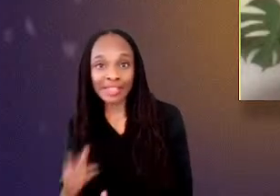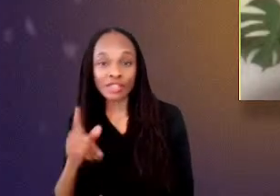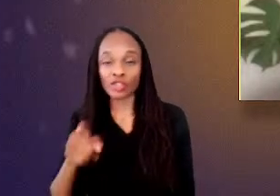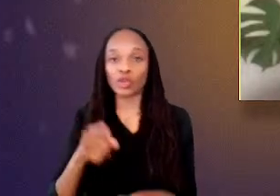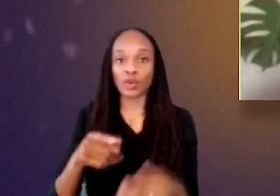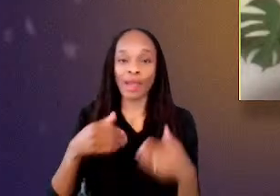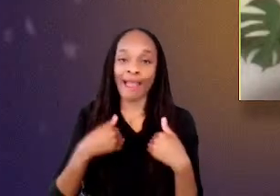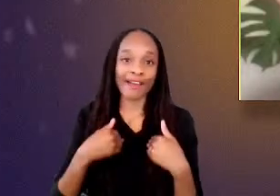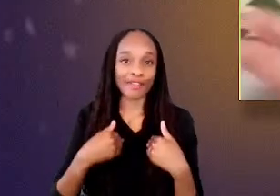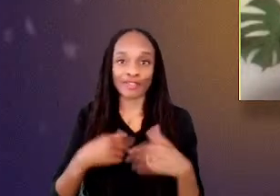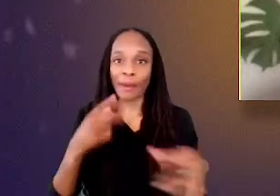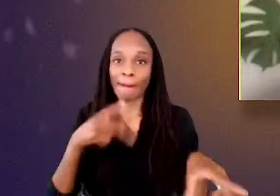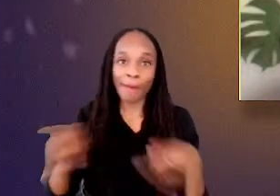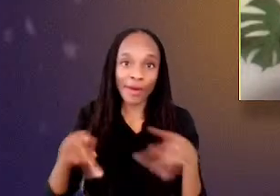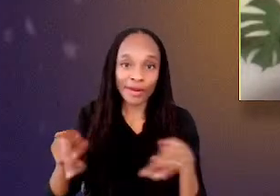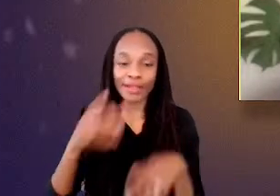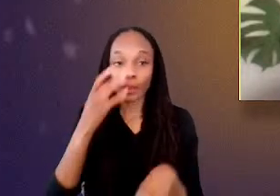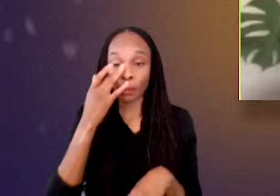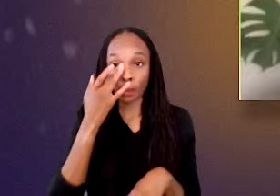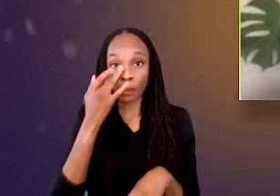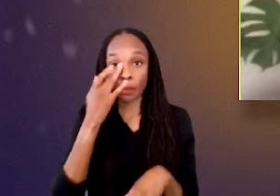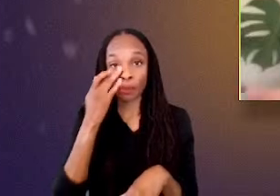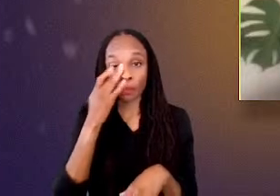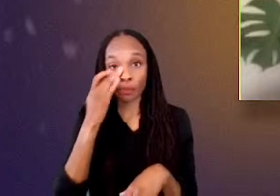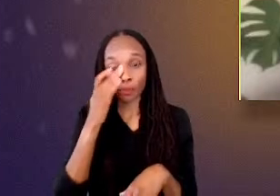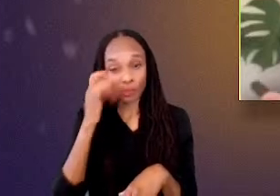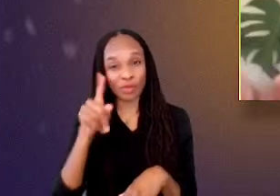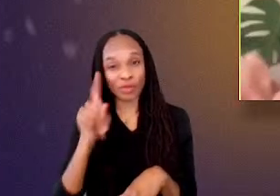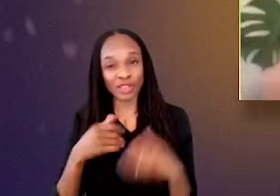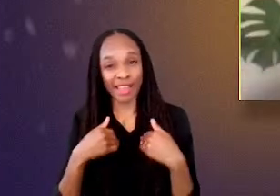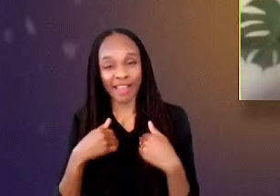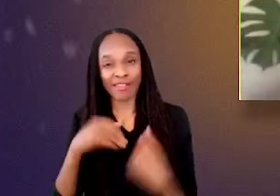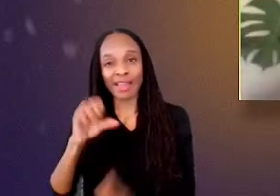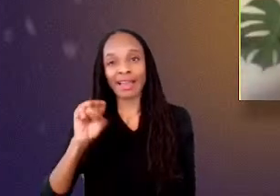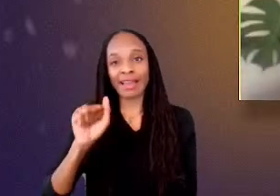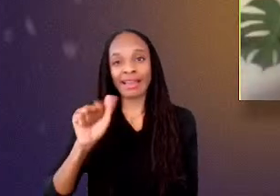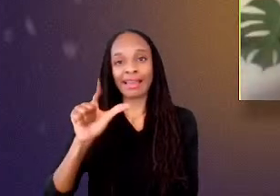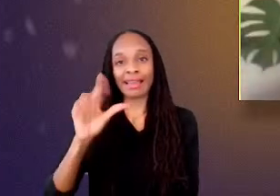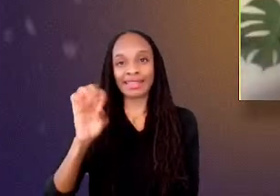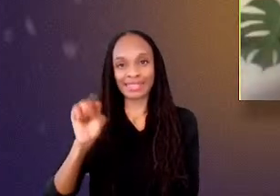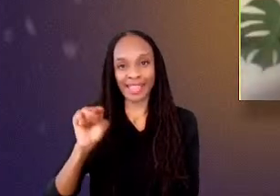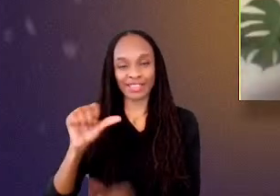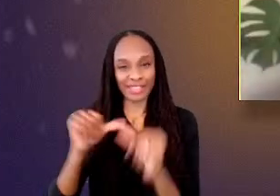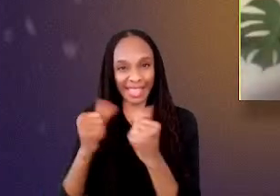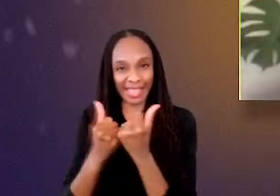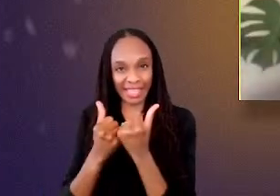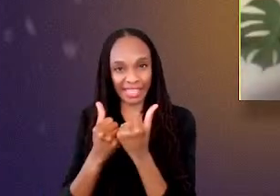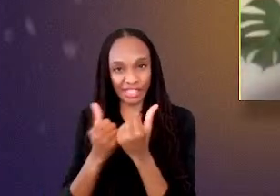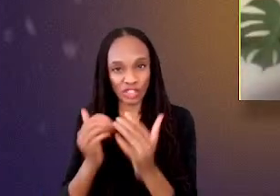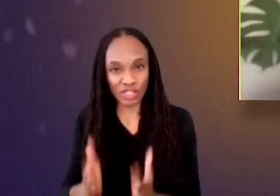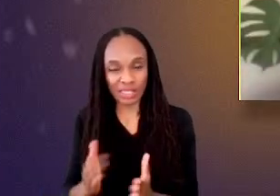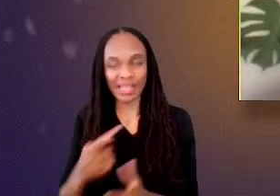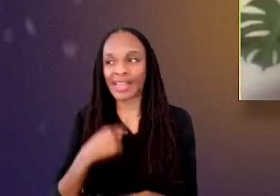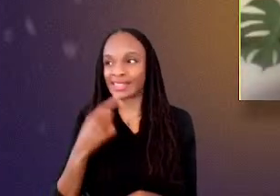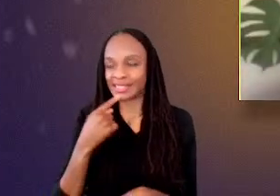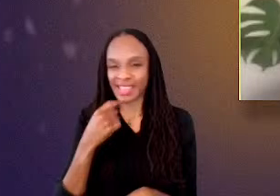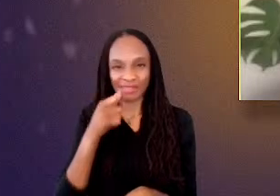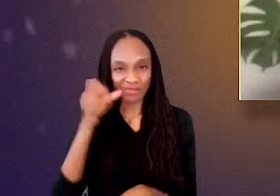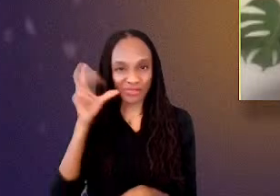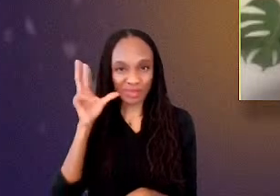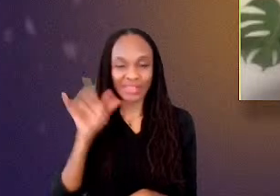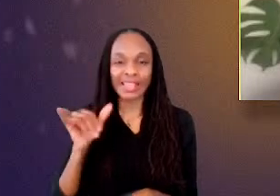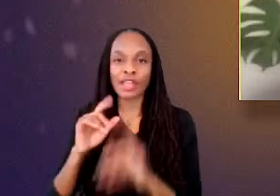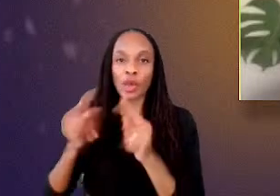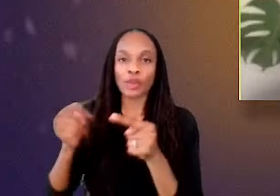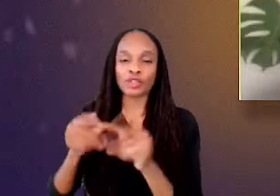kind of all of these things. You should have a sales agent. I said, it's like when you, the other day, it's like going to the family reunion